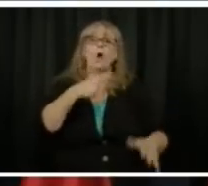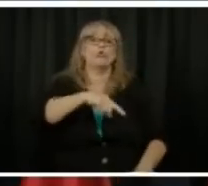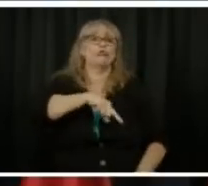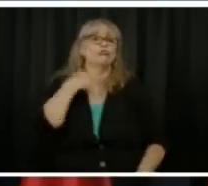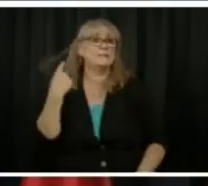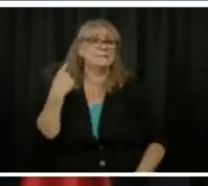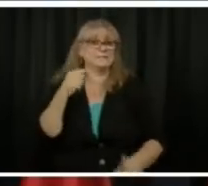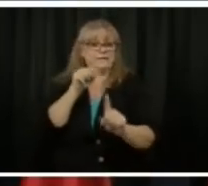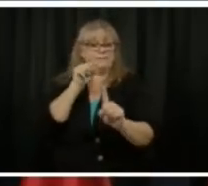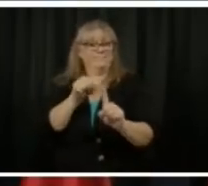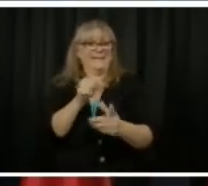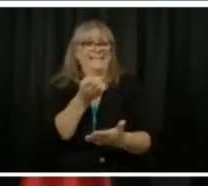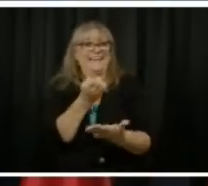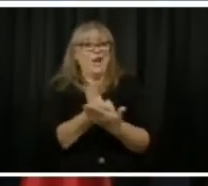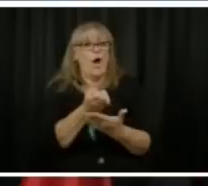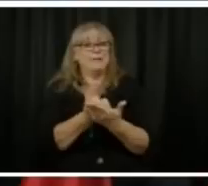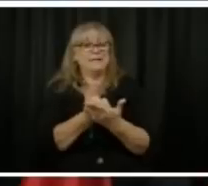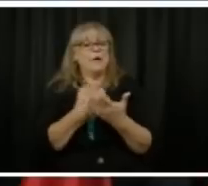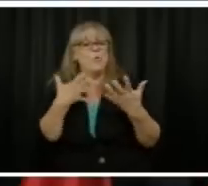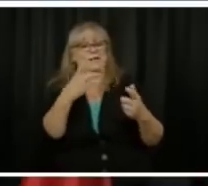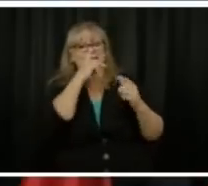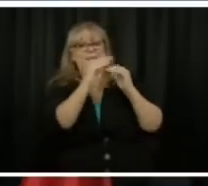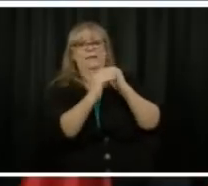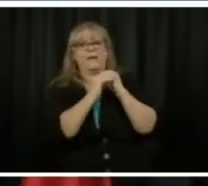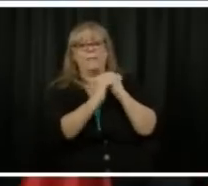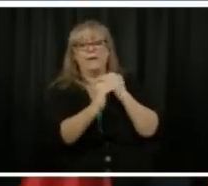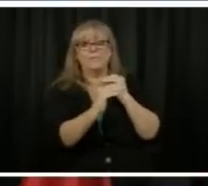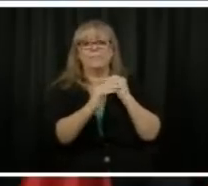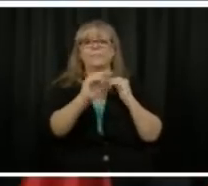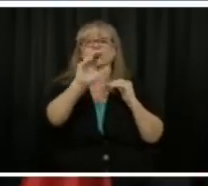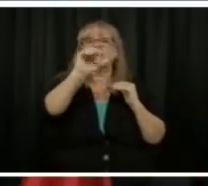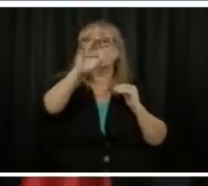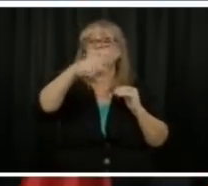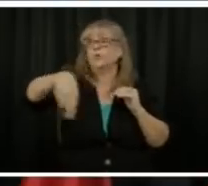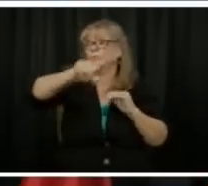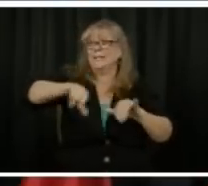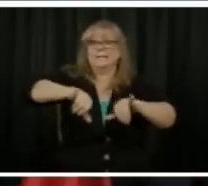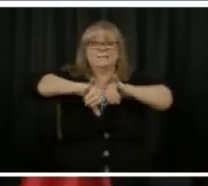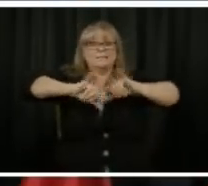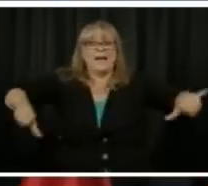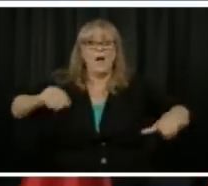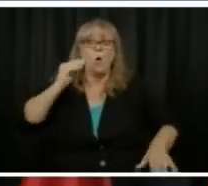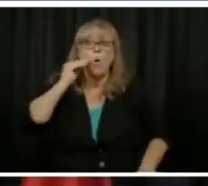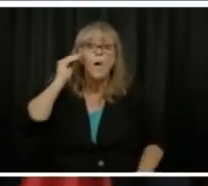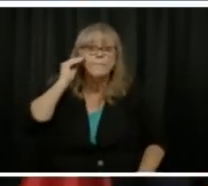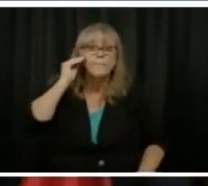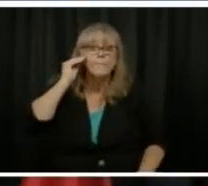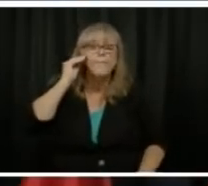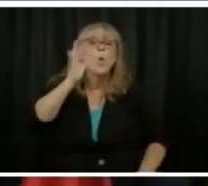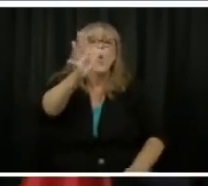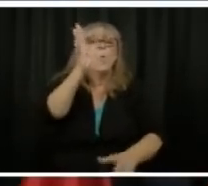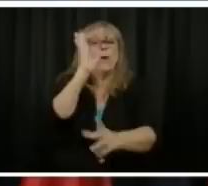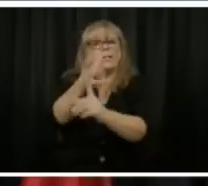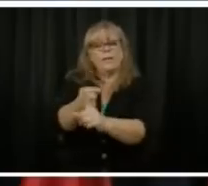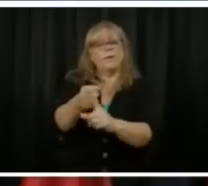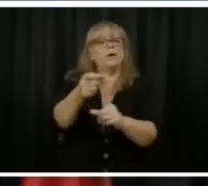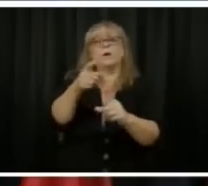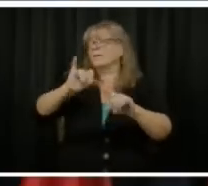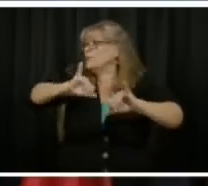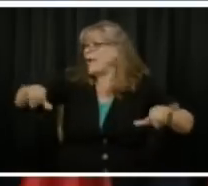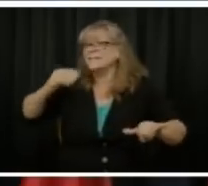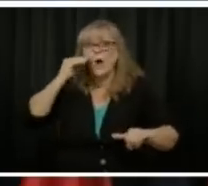very expensive economically. If we can control the spread of disease on a county level, it reduces